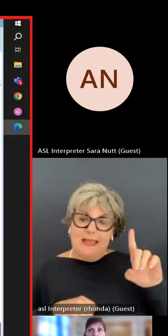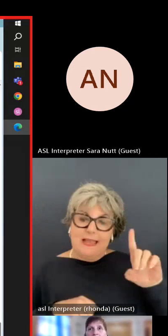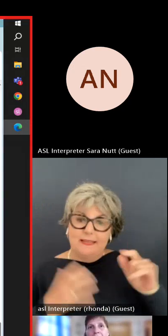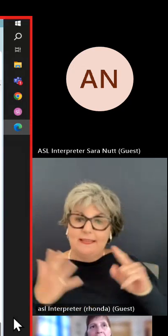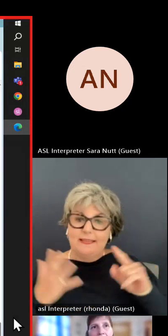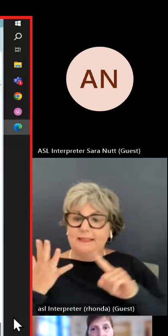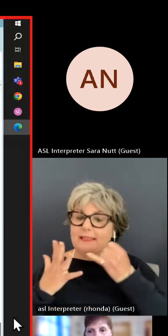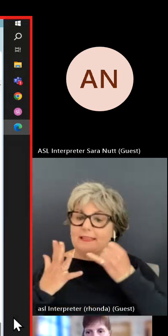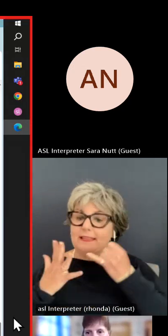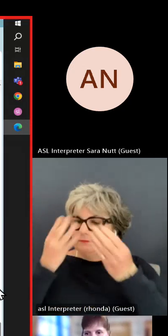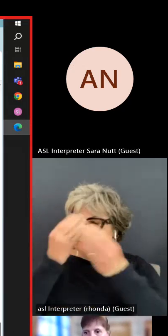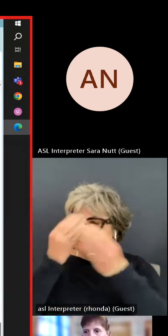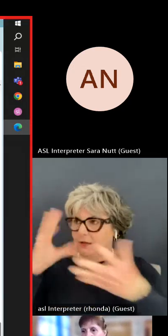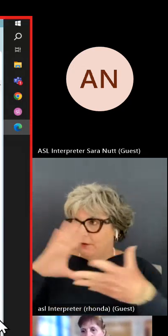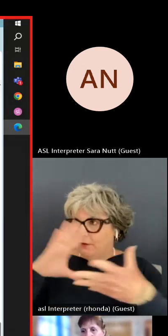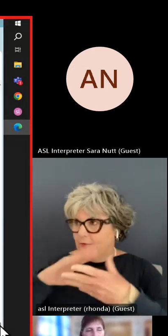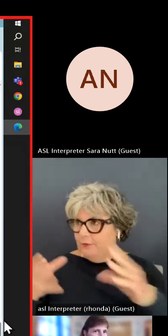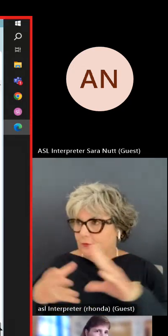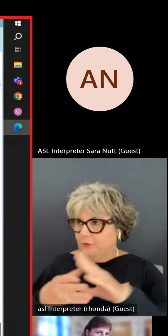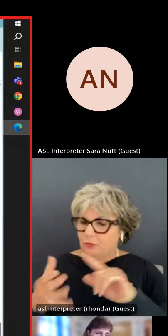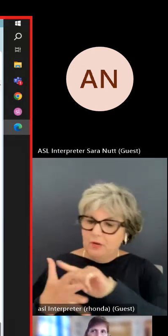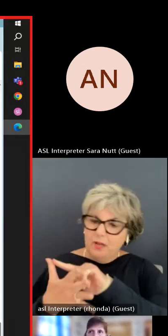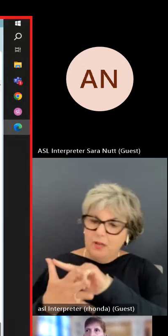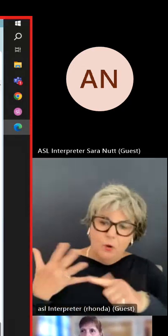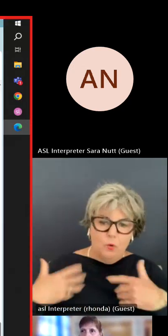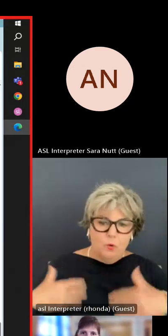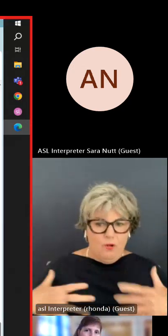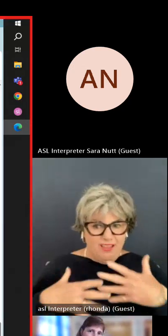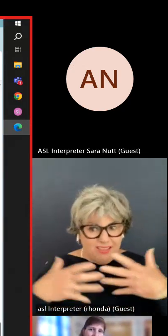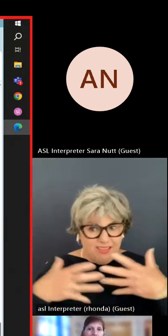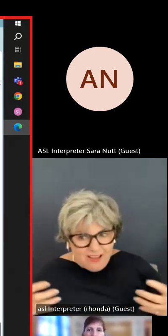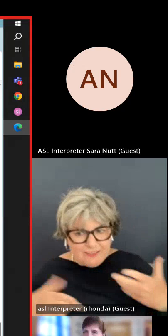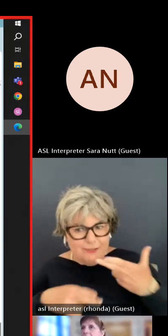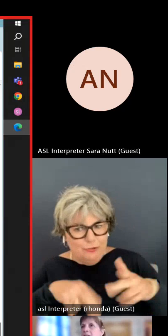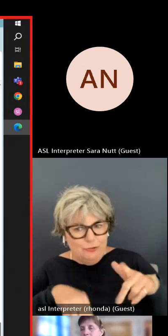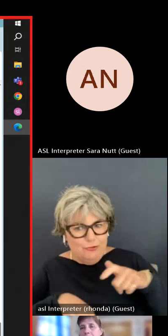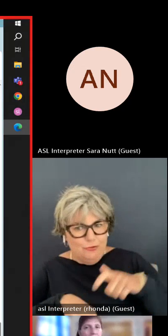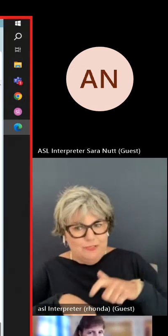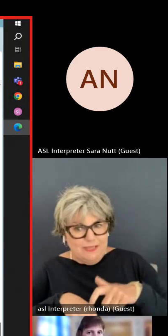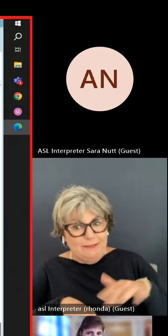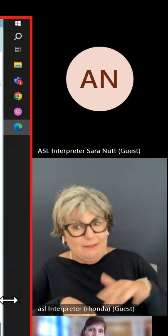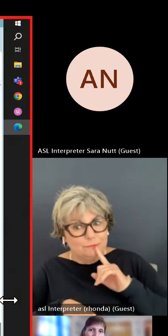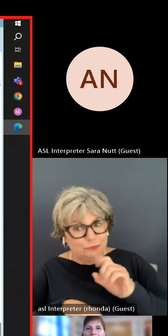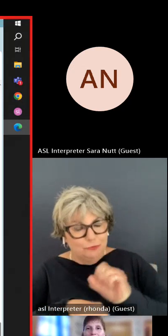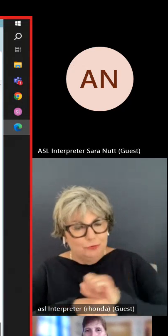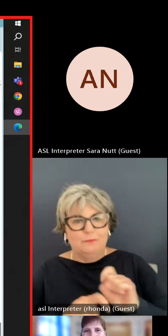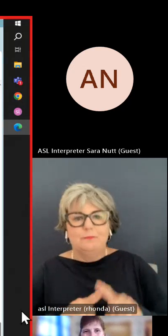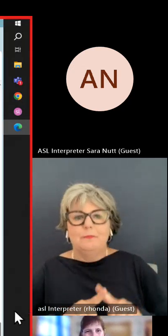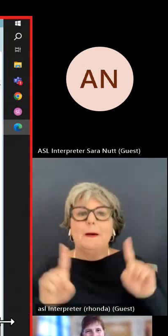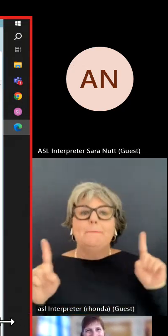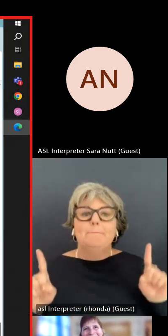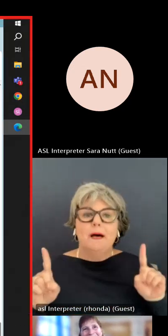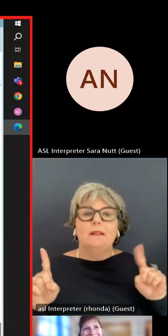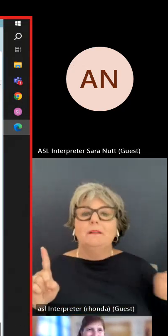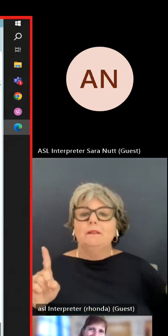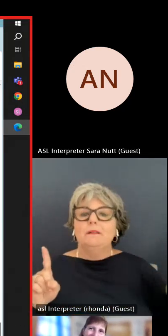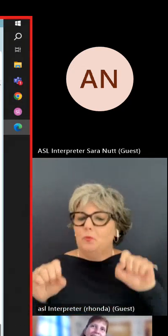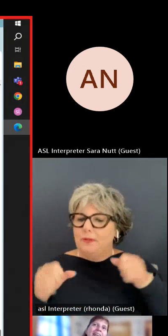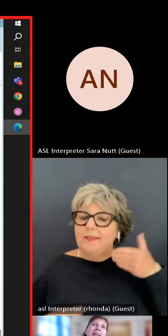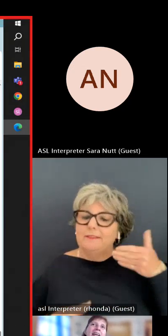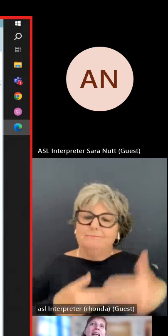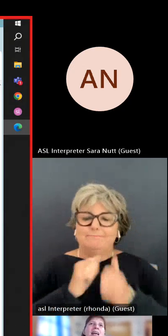story. And that seems like a lot in the time allotted, and it kind of is, but I'm sure that we can get through it together.